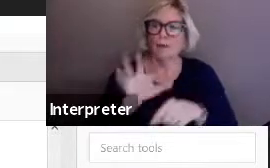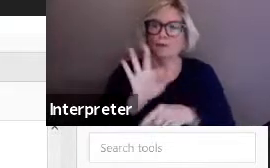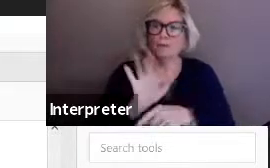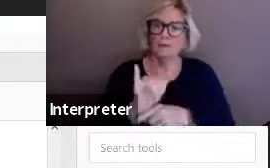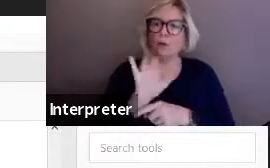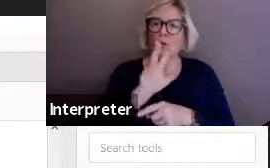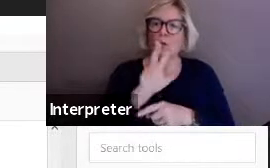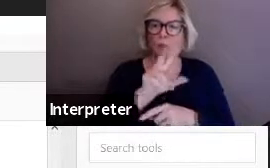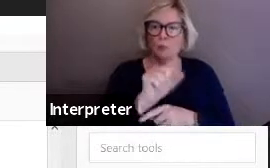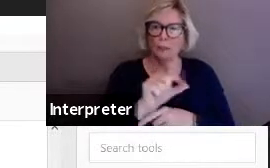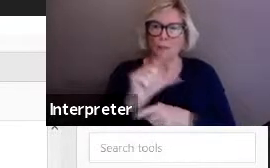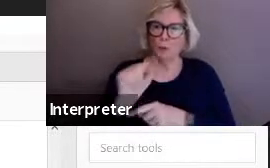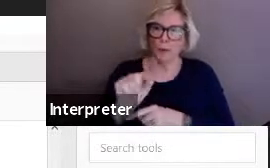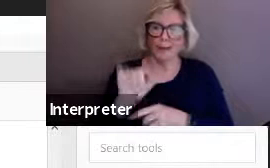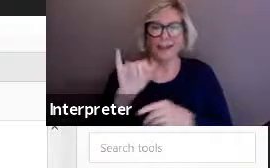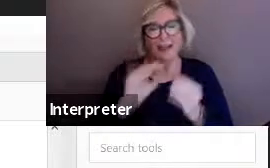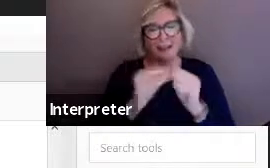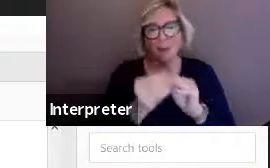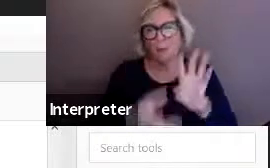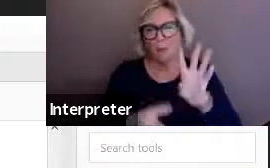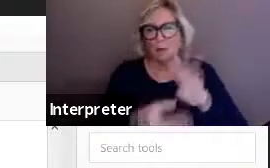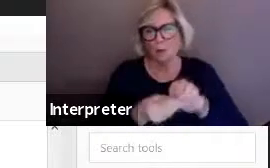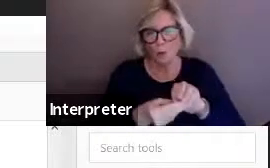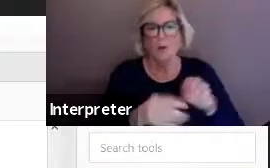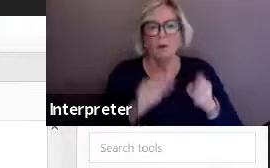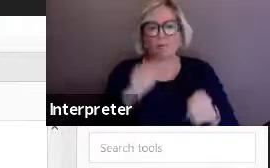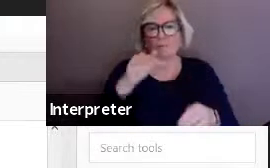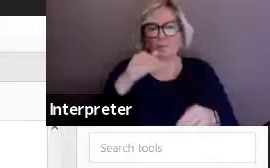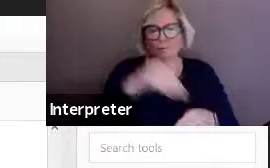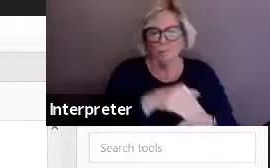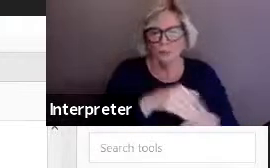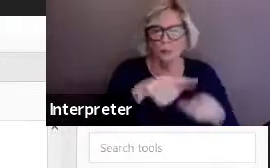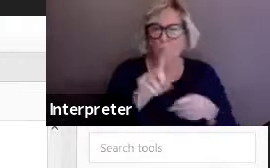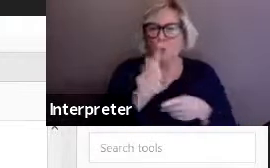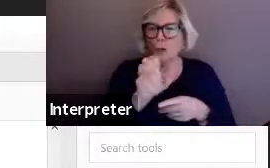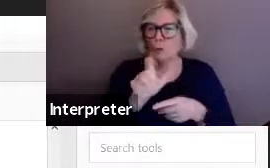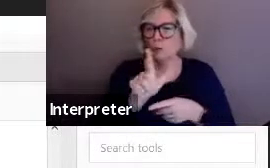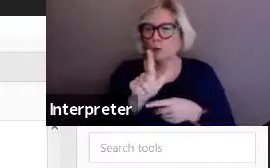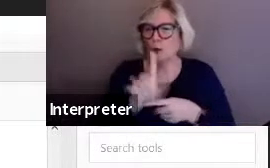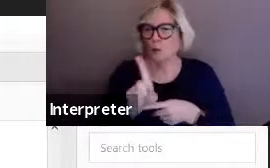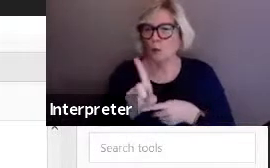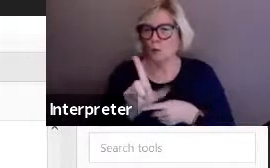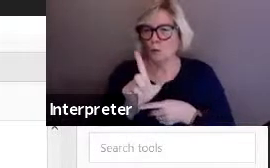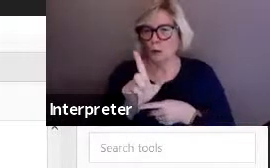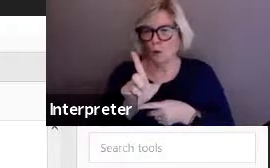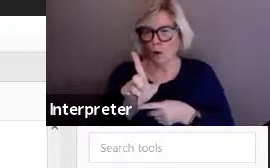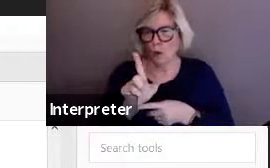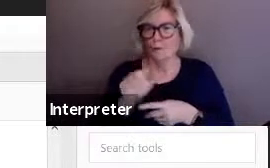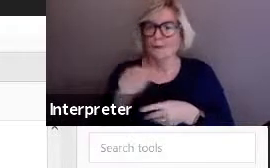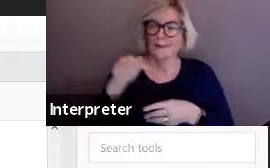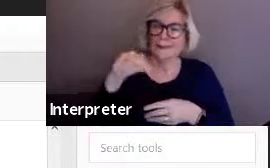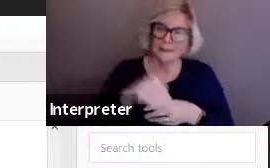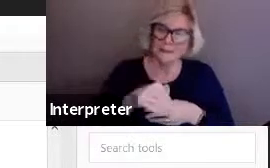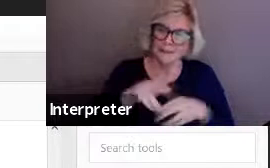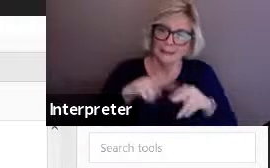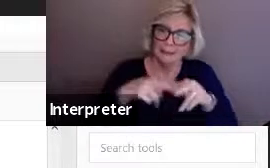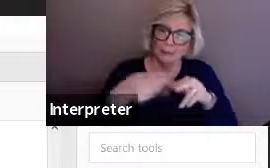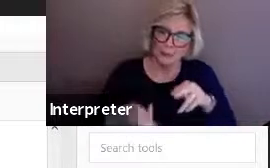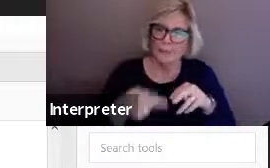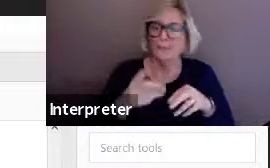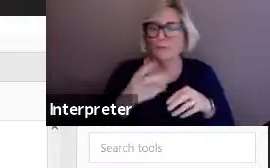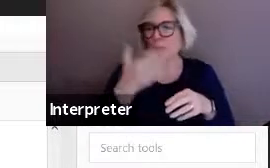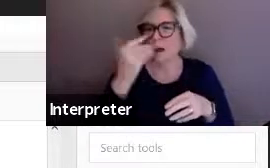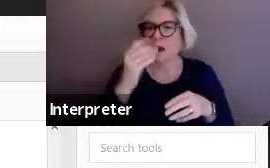total number declined slightly to 121. This decline was partly due to